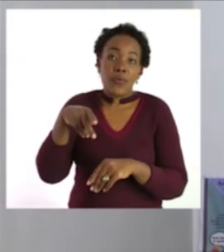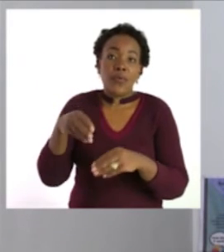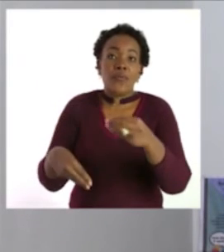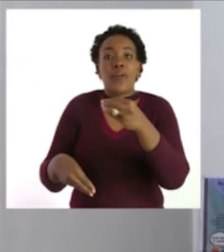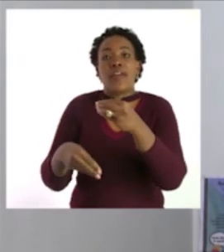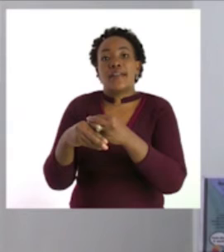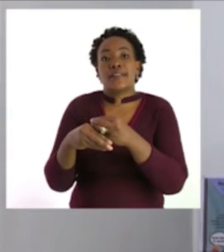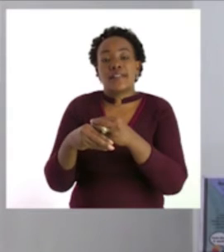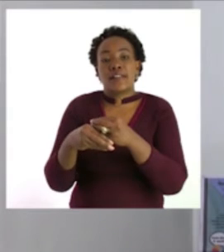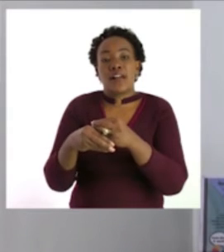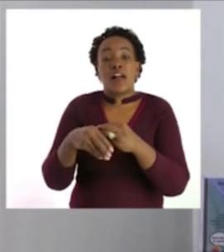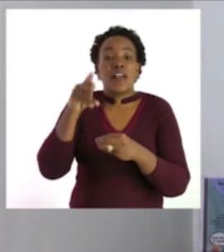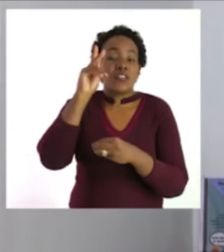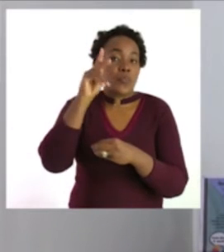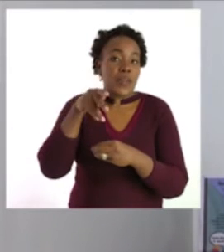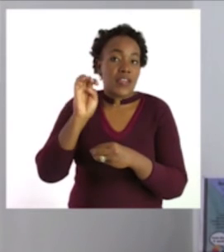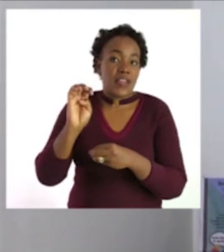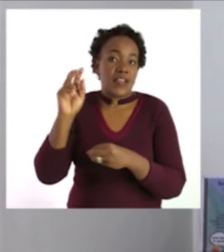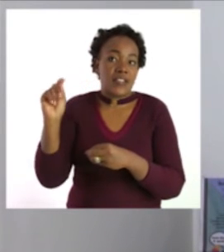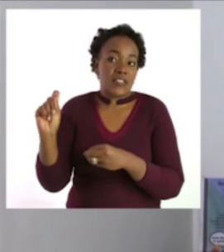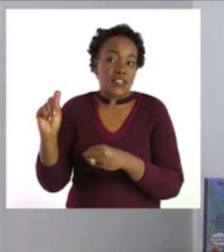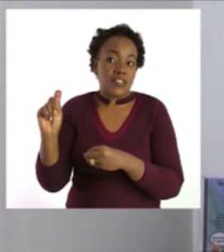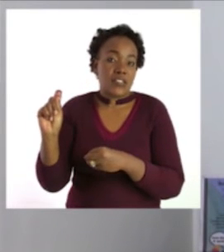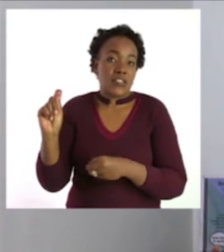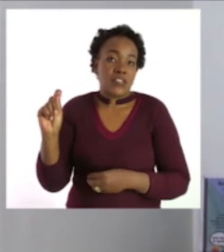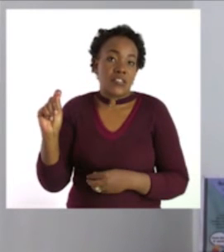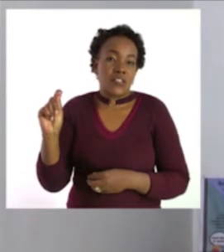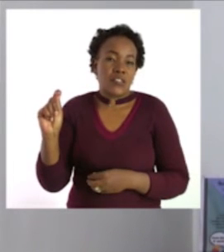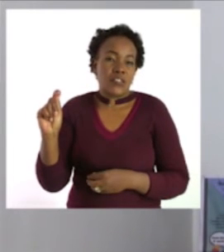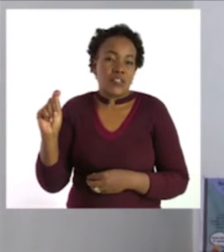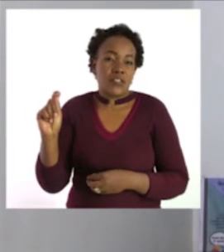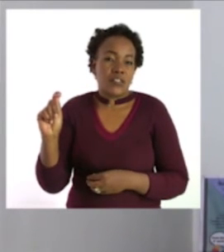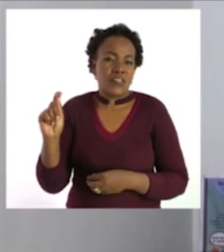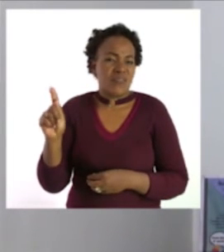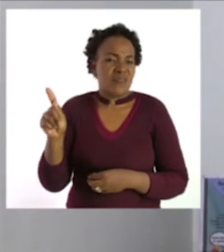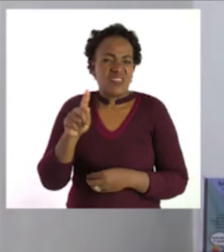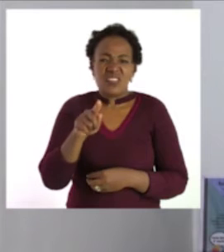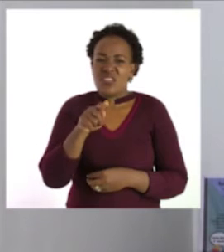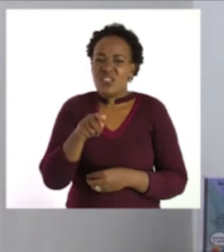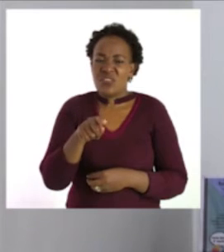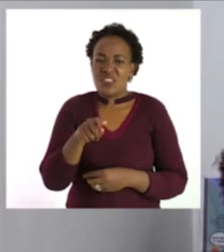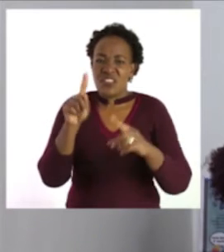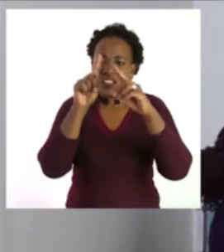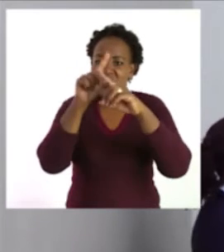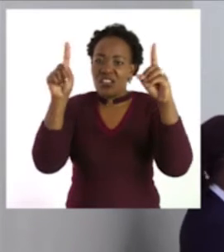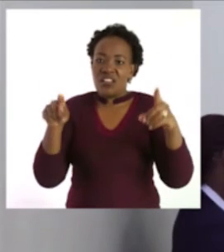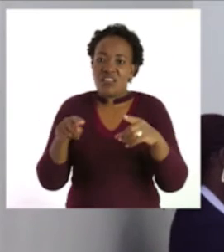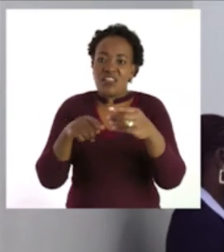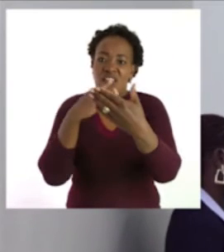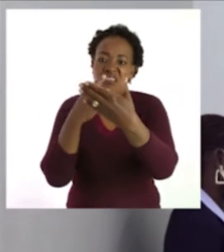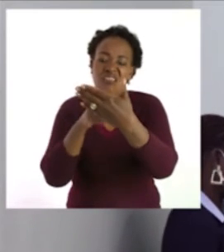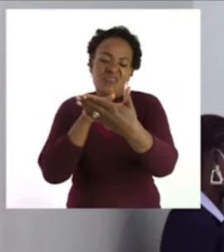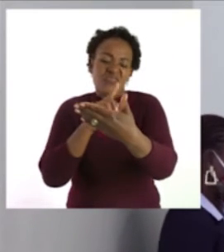then it will be a pet. And we also have this picture. What